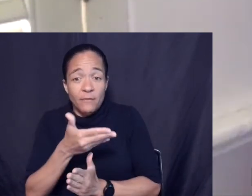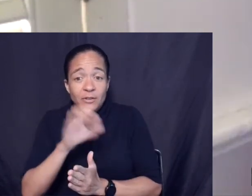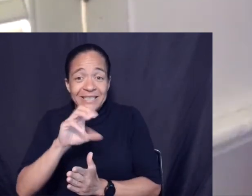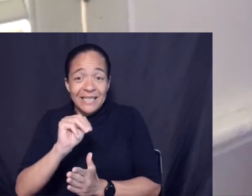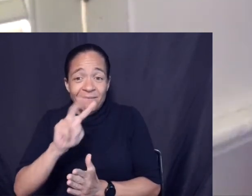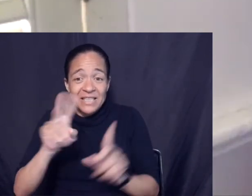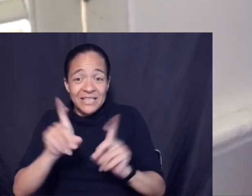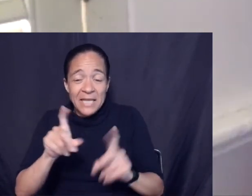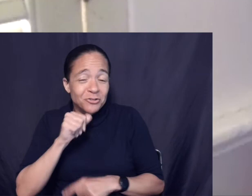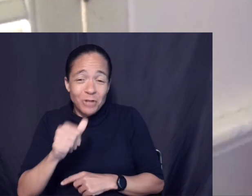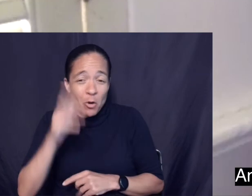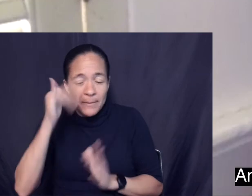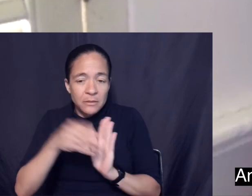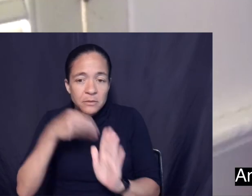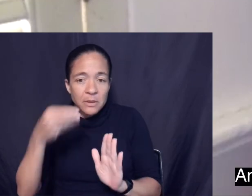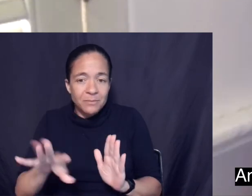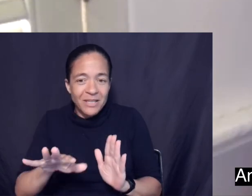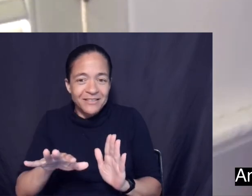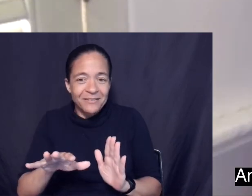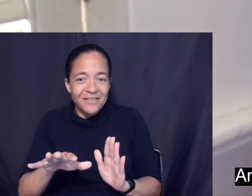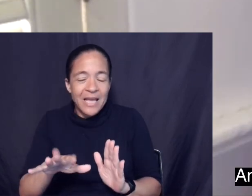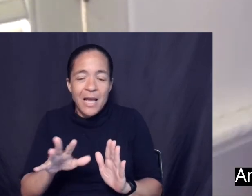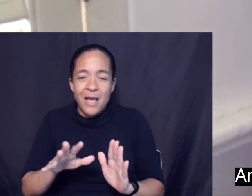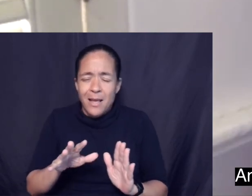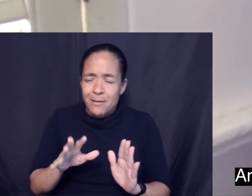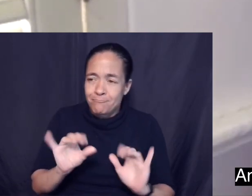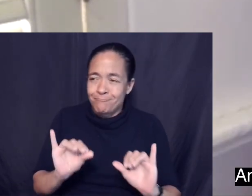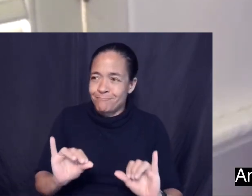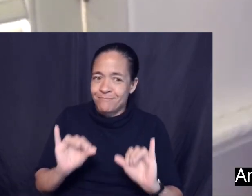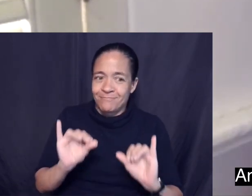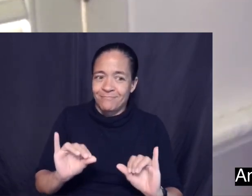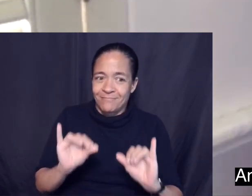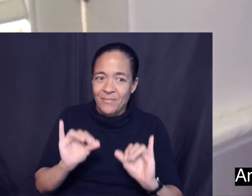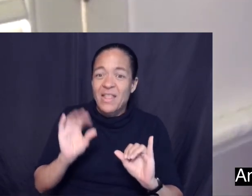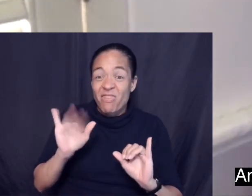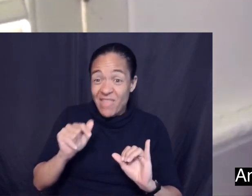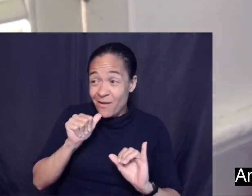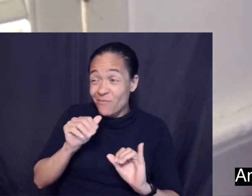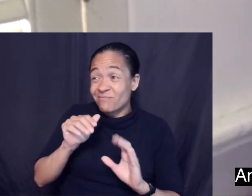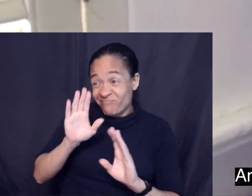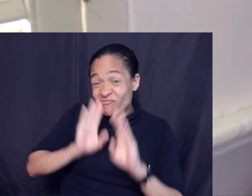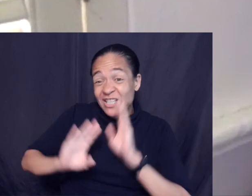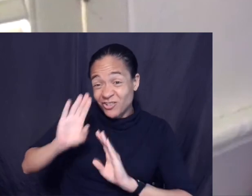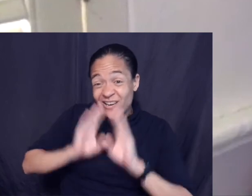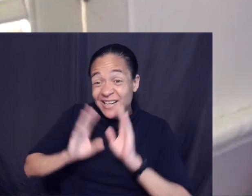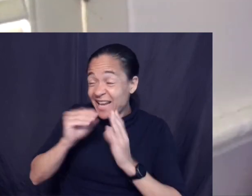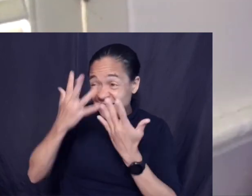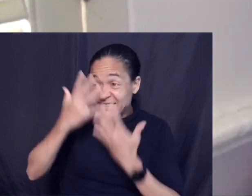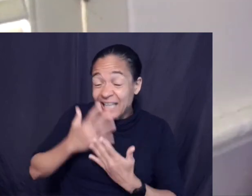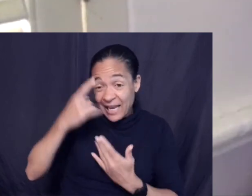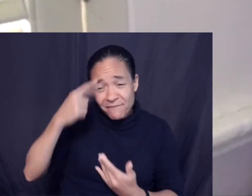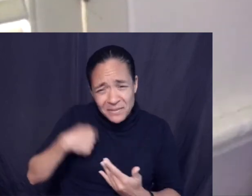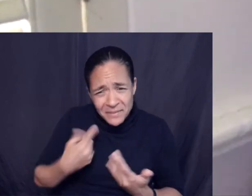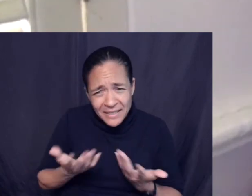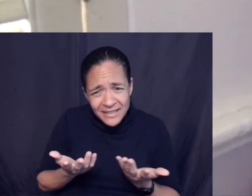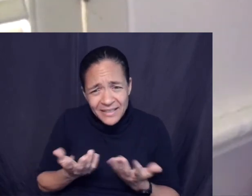expensive. And that was wildly frustrating and